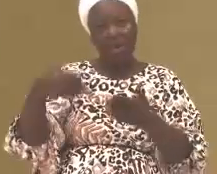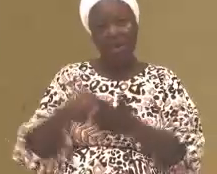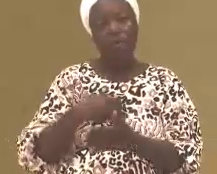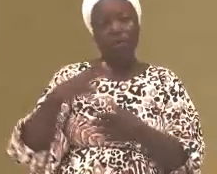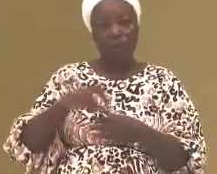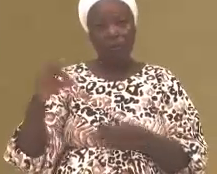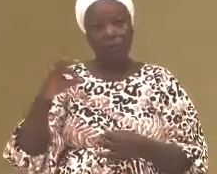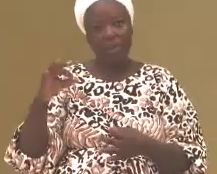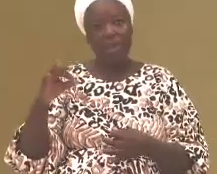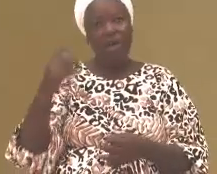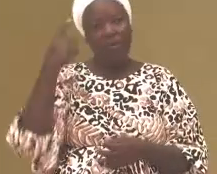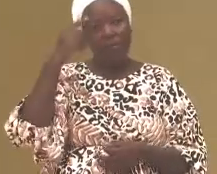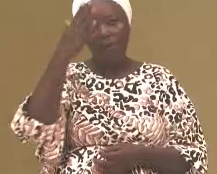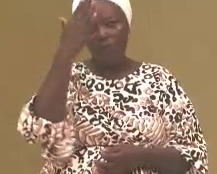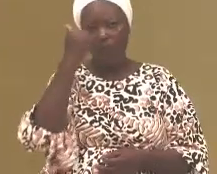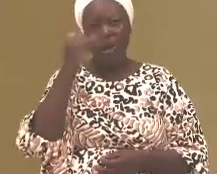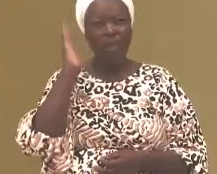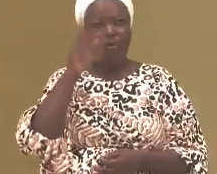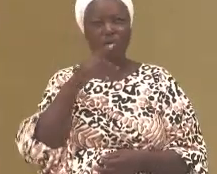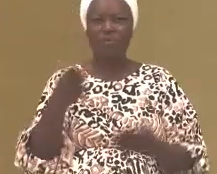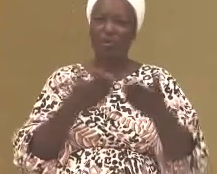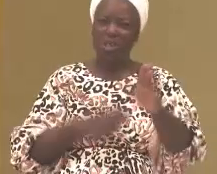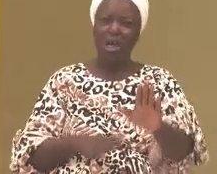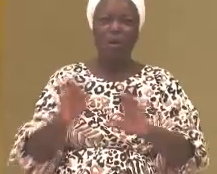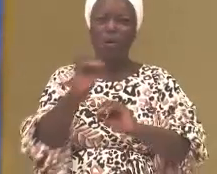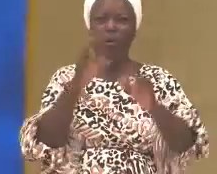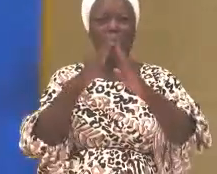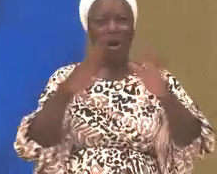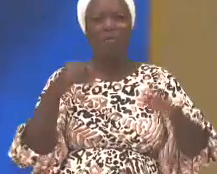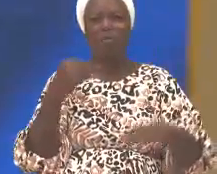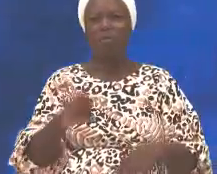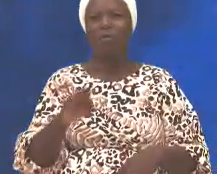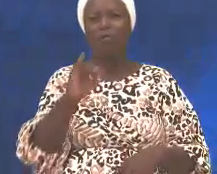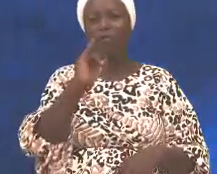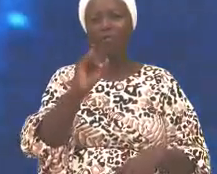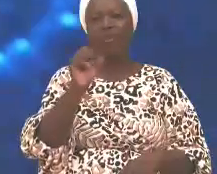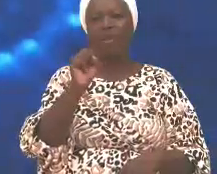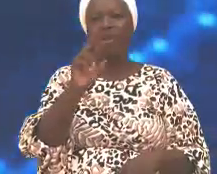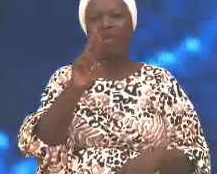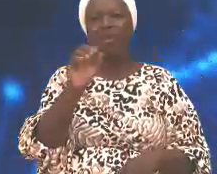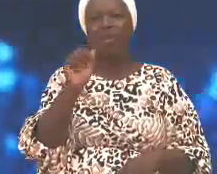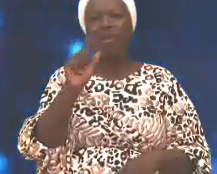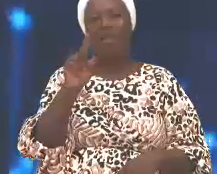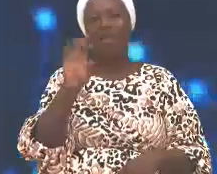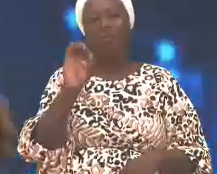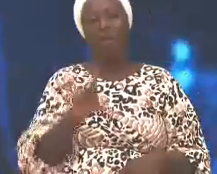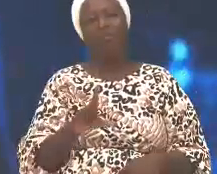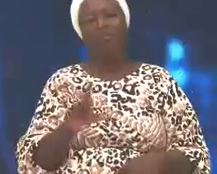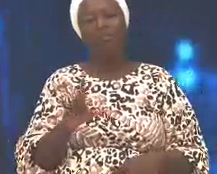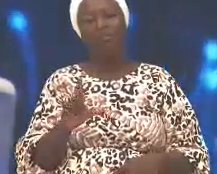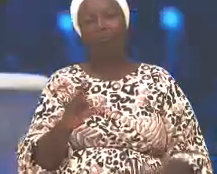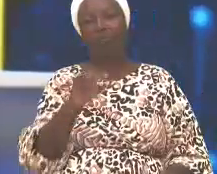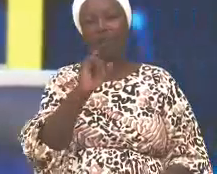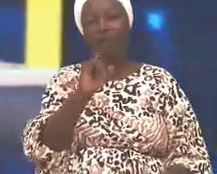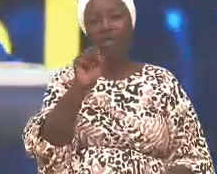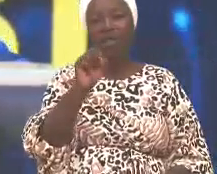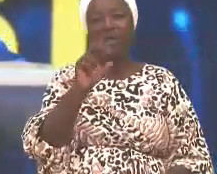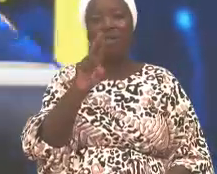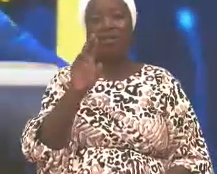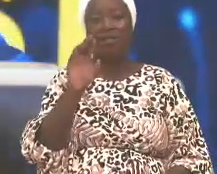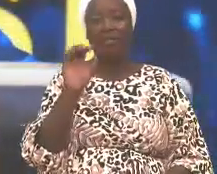ye die, O house of Israel? Verse 32. In verse 32, it tells us, for I